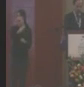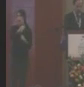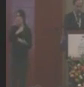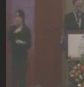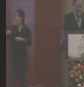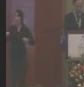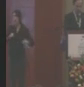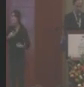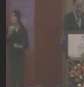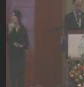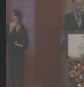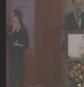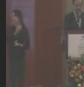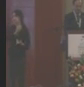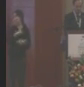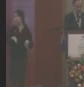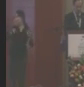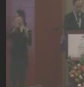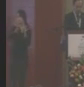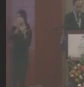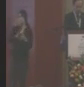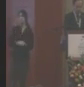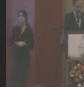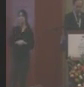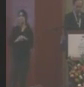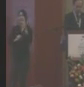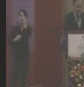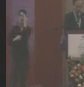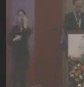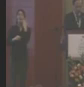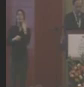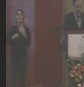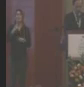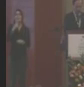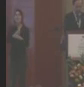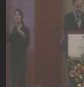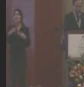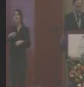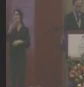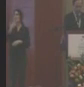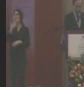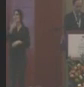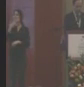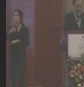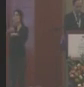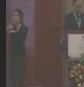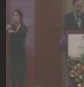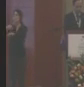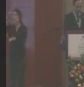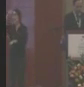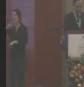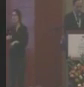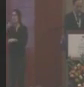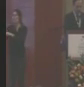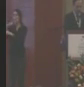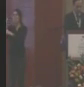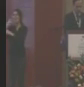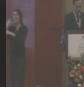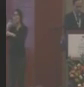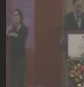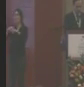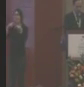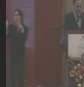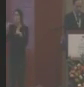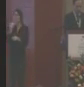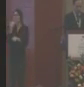strengthening Chile's regions, it is important to mention the decentralization process in the decision-making process for